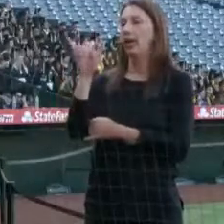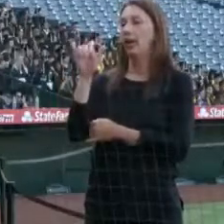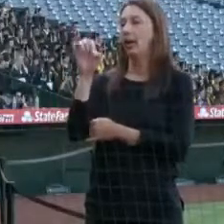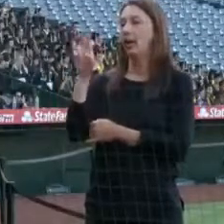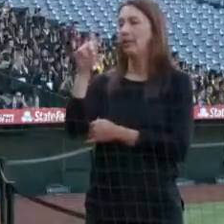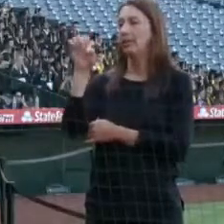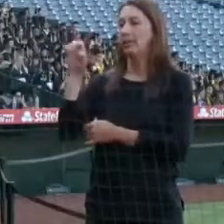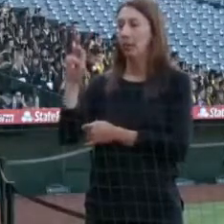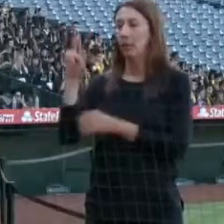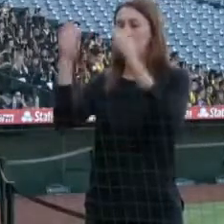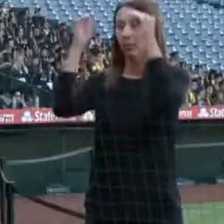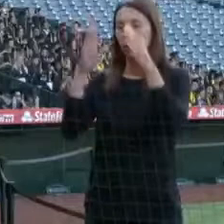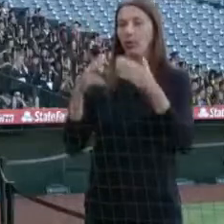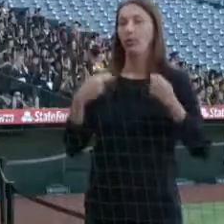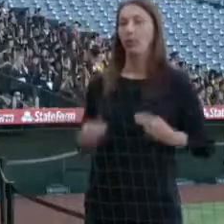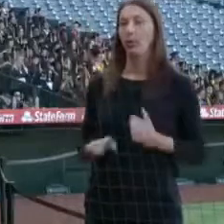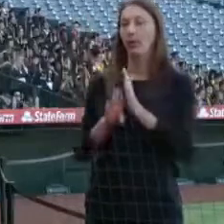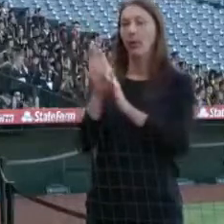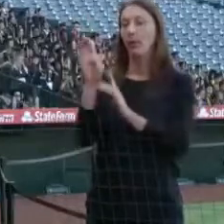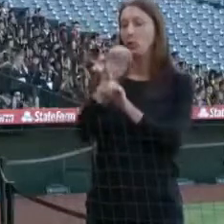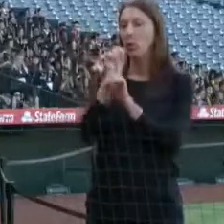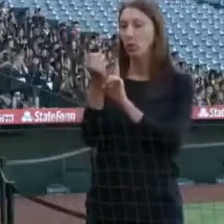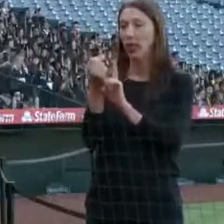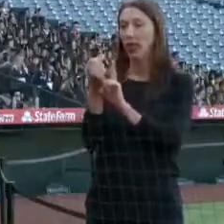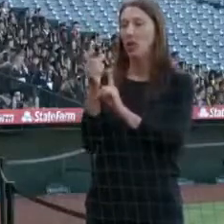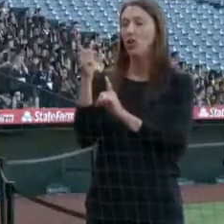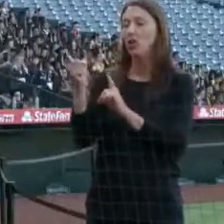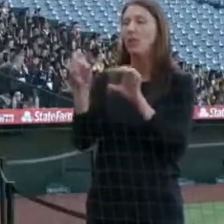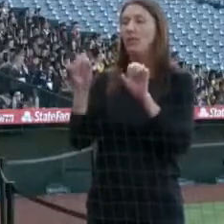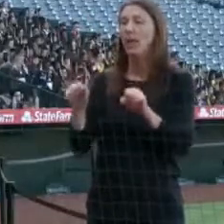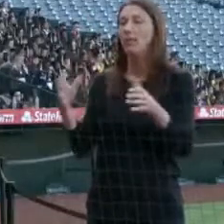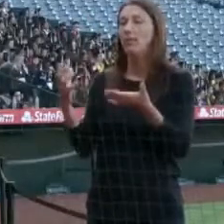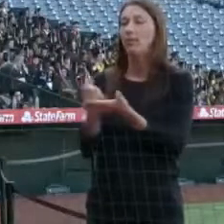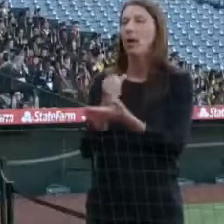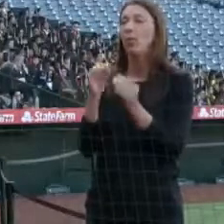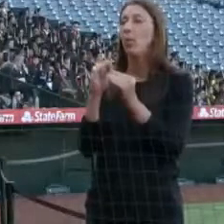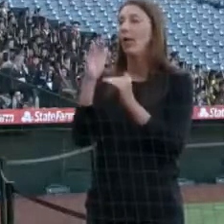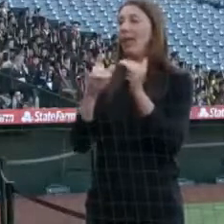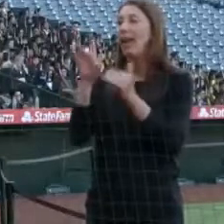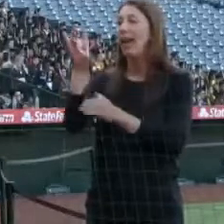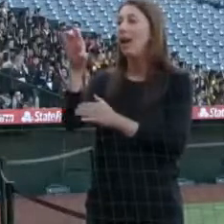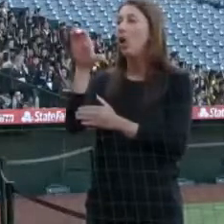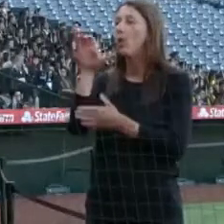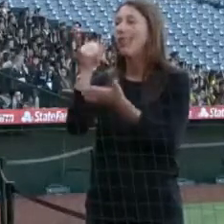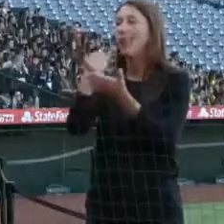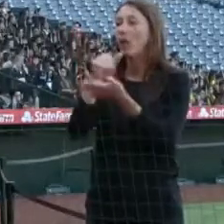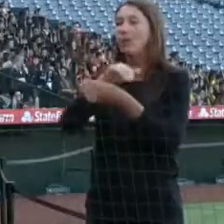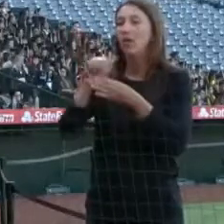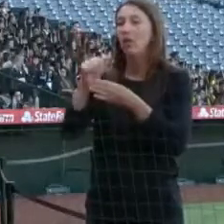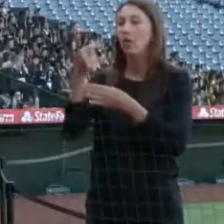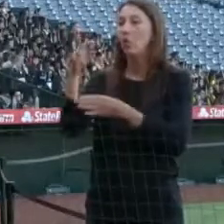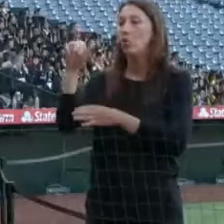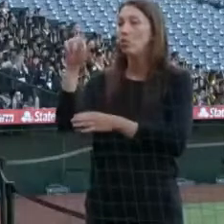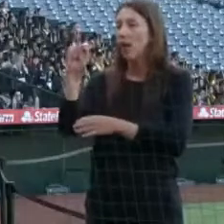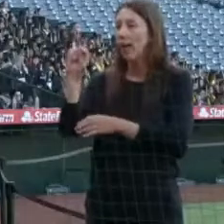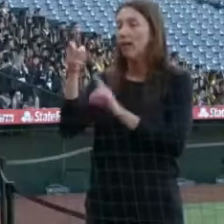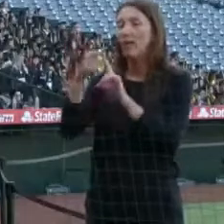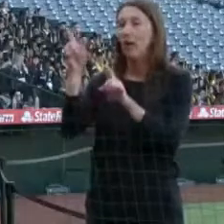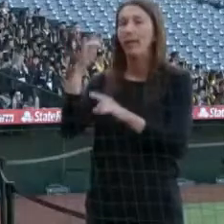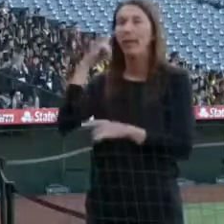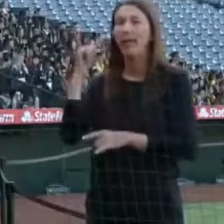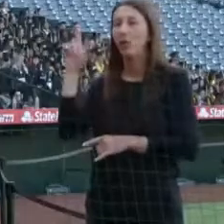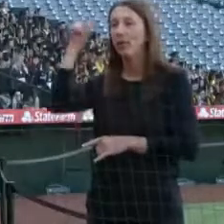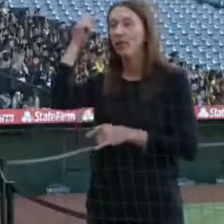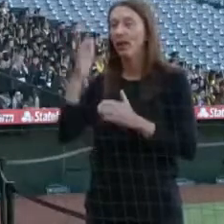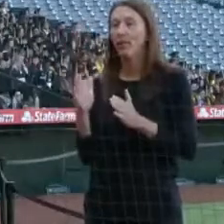development and sociology, secured over $800,000 in grants from the California Governor's